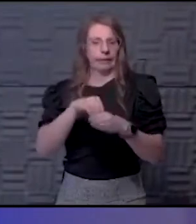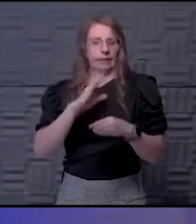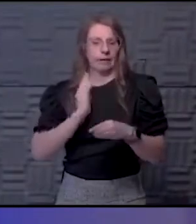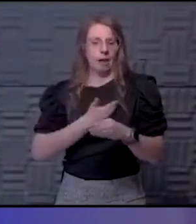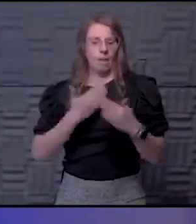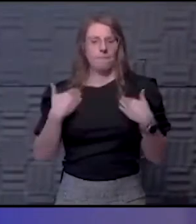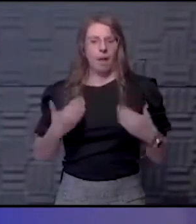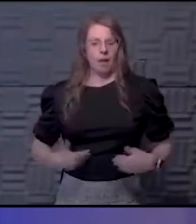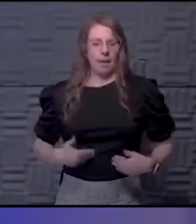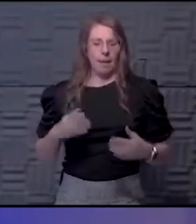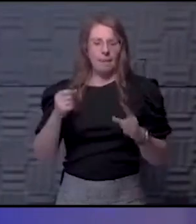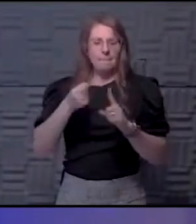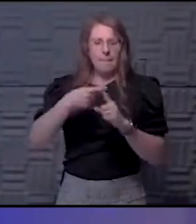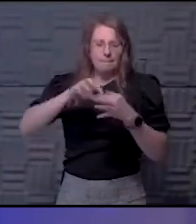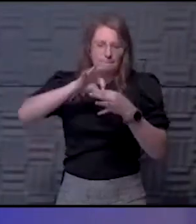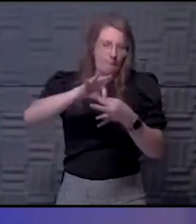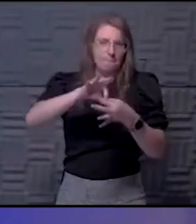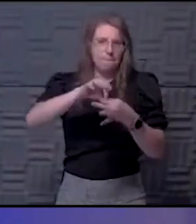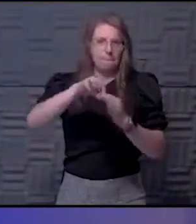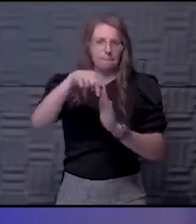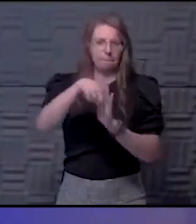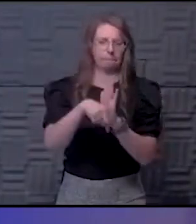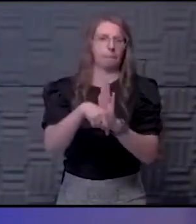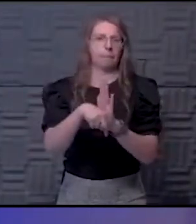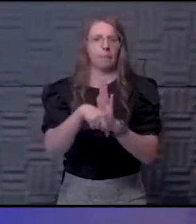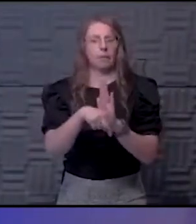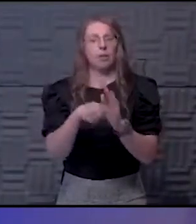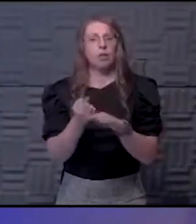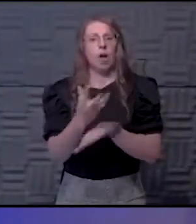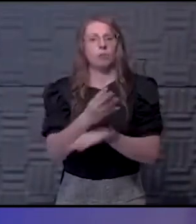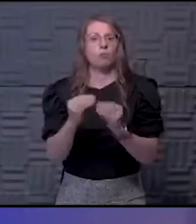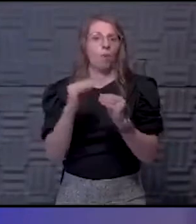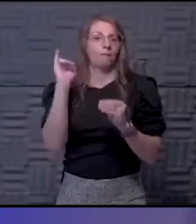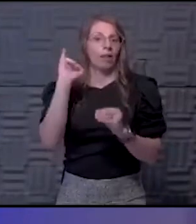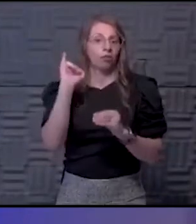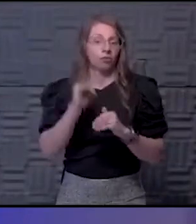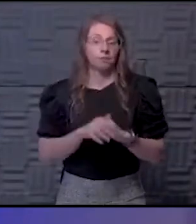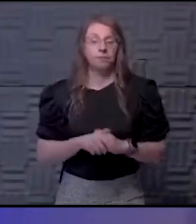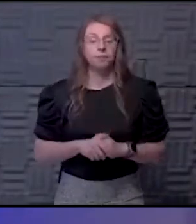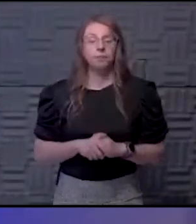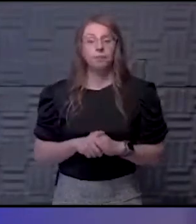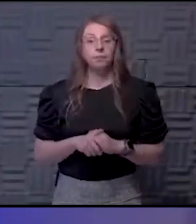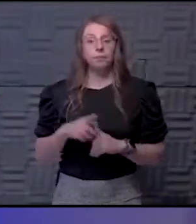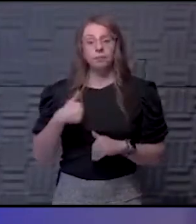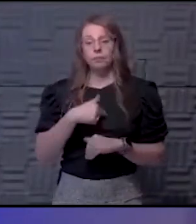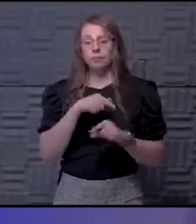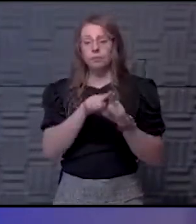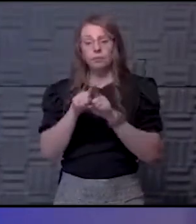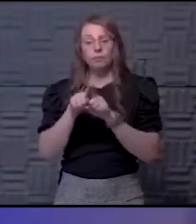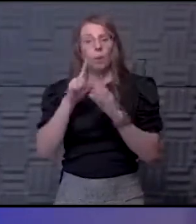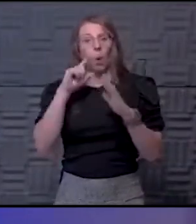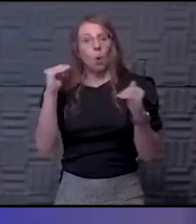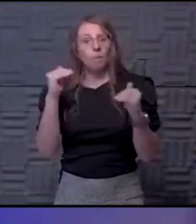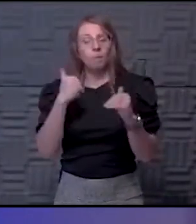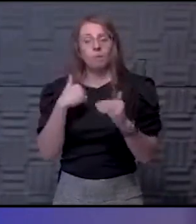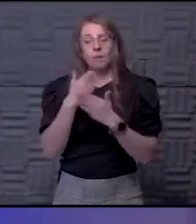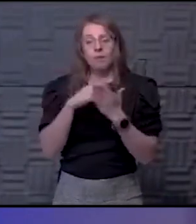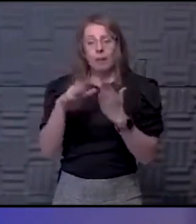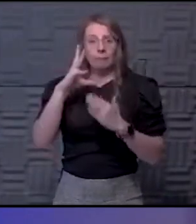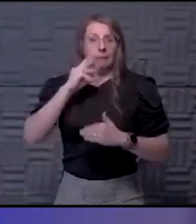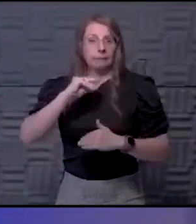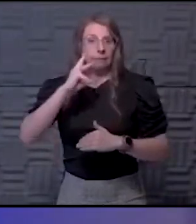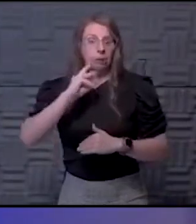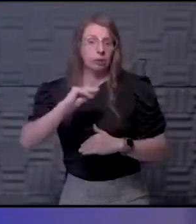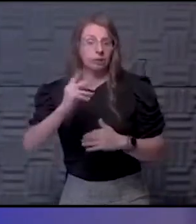stronger bond and more likely infection. But also, we do hope and we do have some